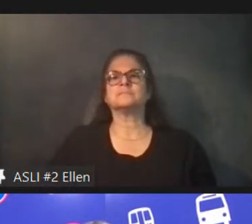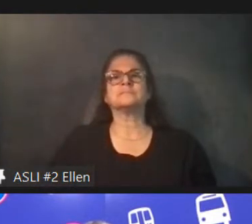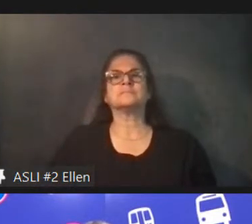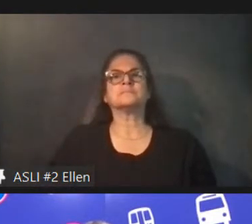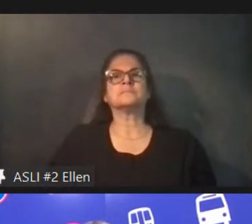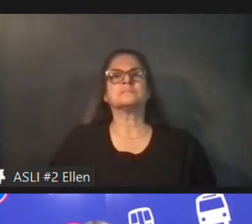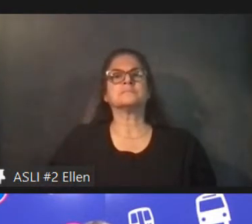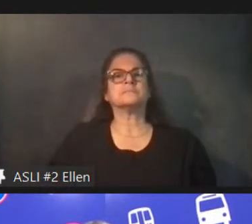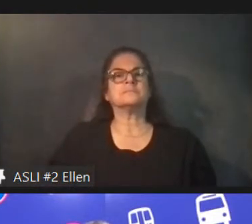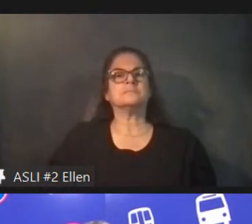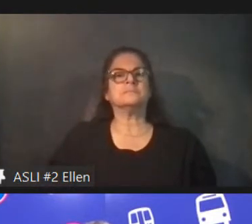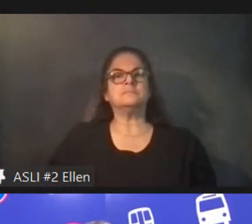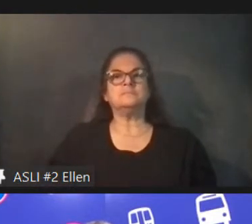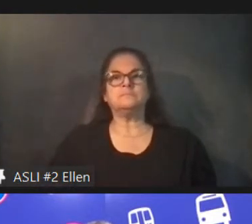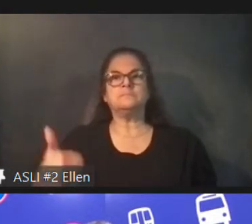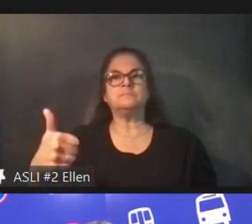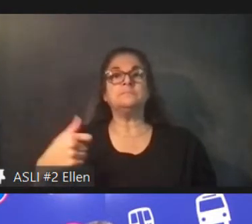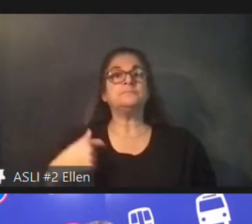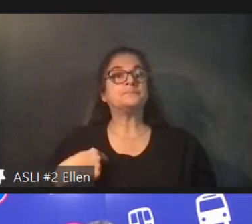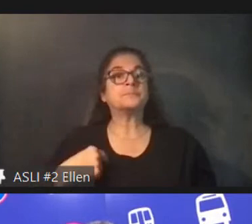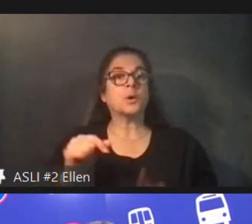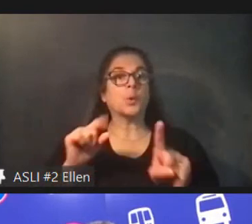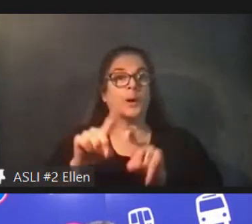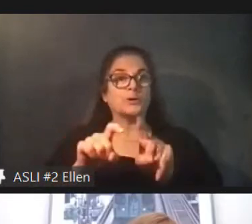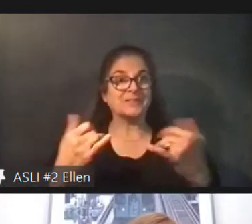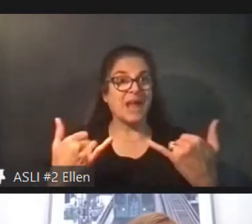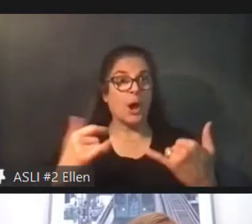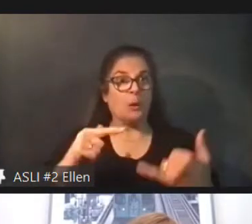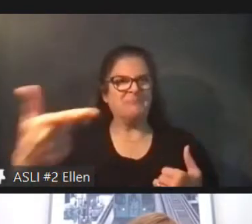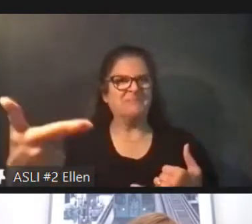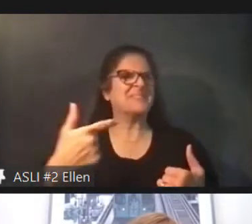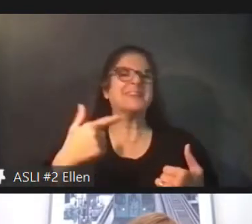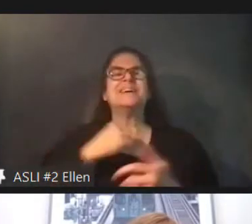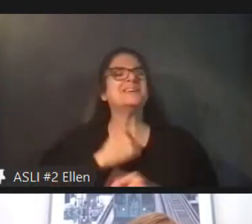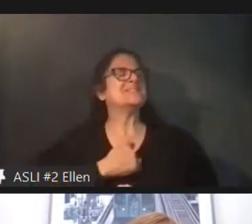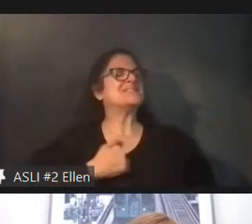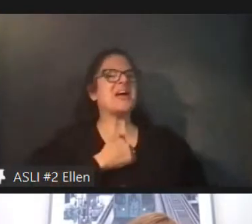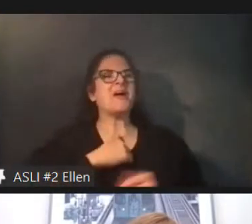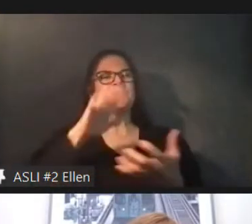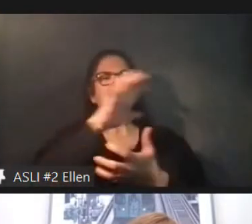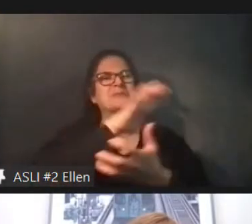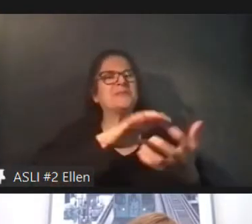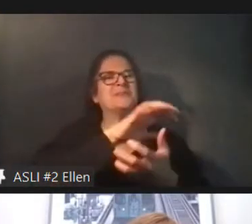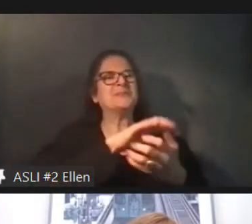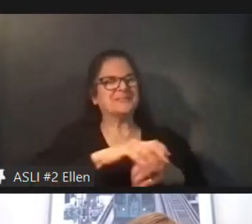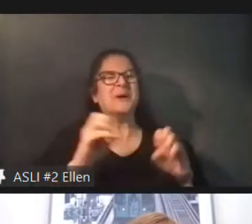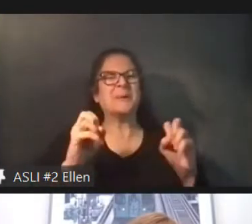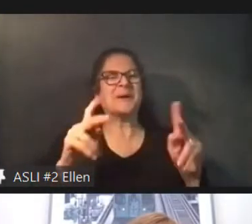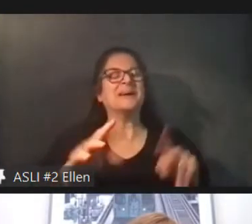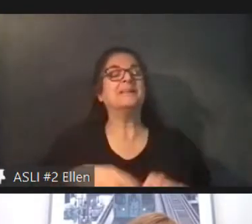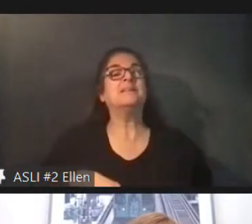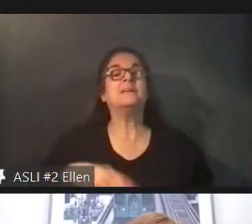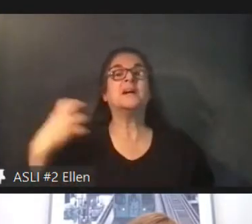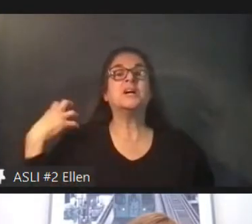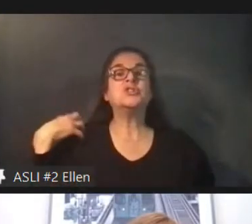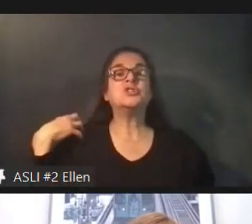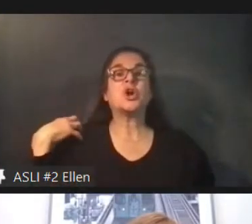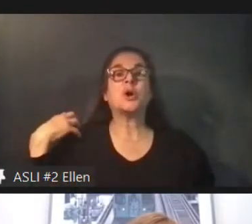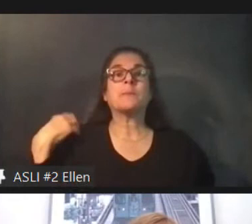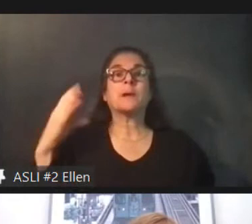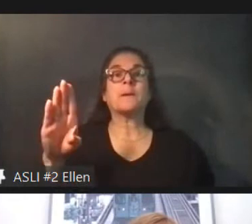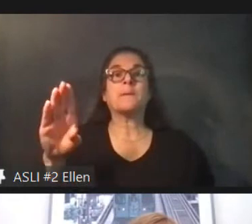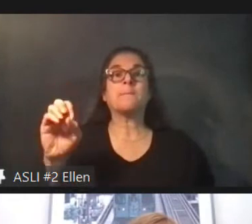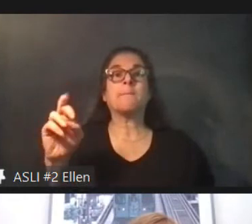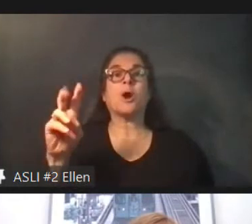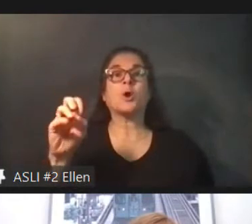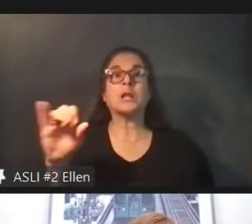So that's it, Greg, if we want to take some questions now. Okay, I'm sorry I got confused once you called in Juan Pablo. Yes, Chairman Barkley, any questions for either Bill Mooney or